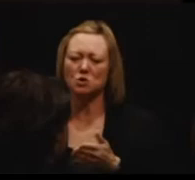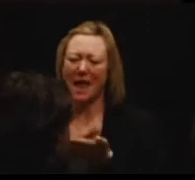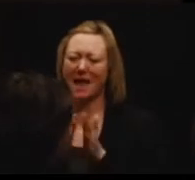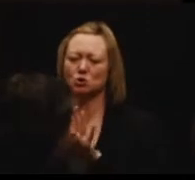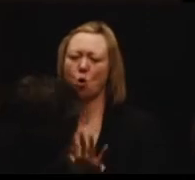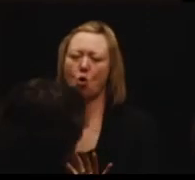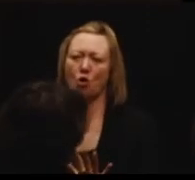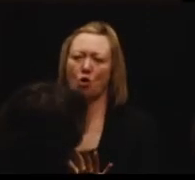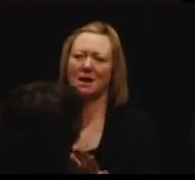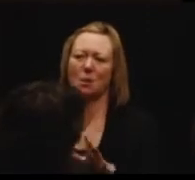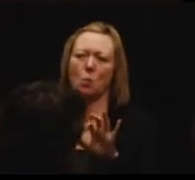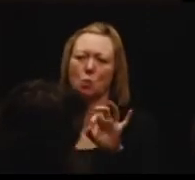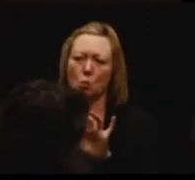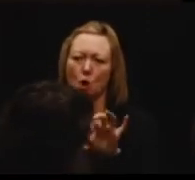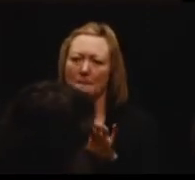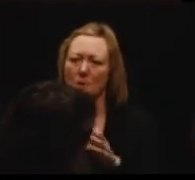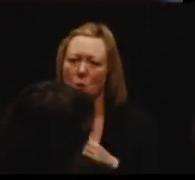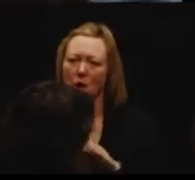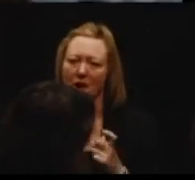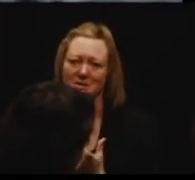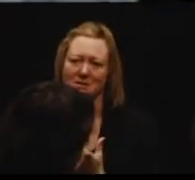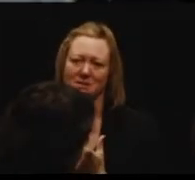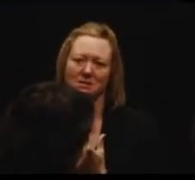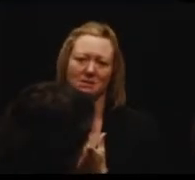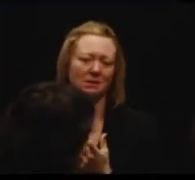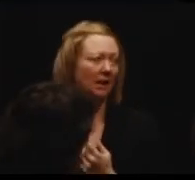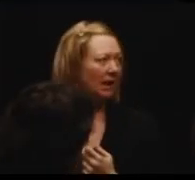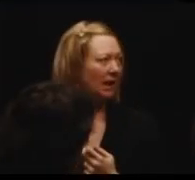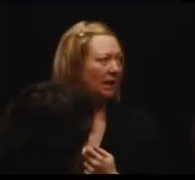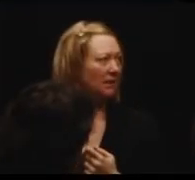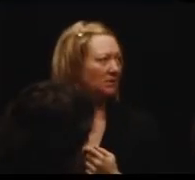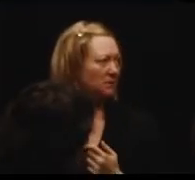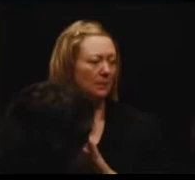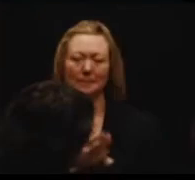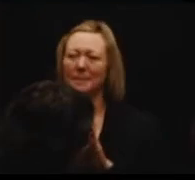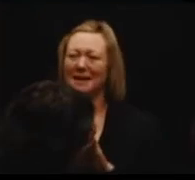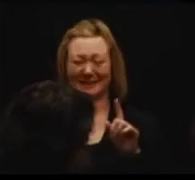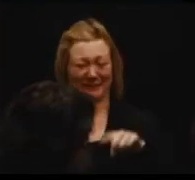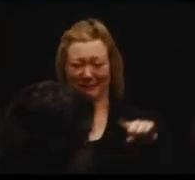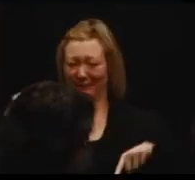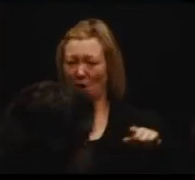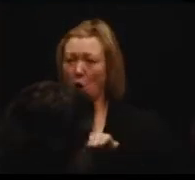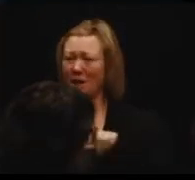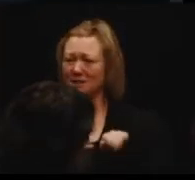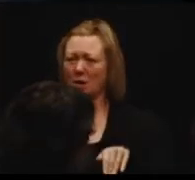those woodwork, metalwork classes as well, to give people who have different learning styles more of an opportunity.